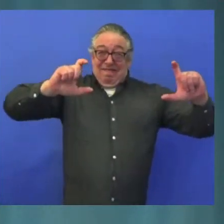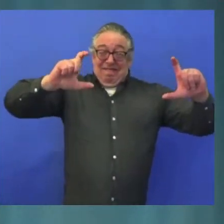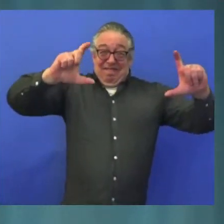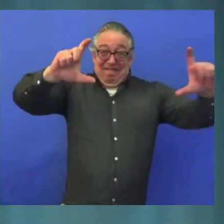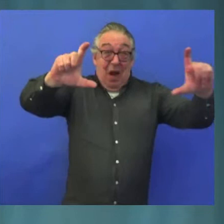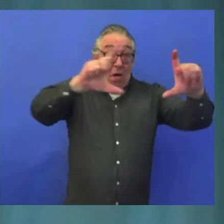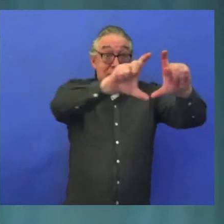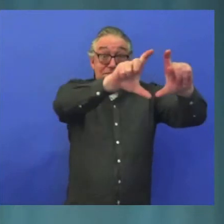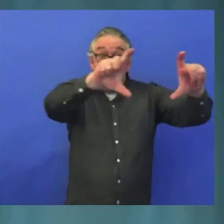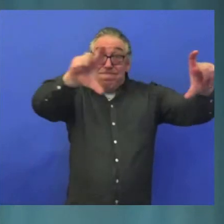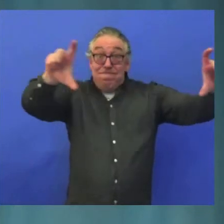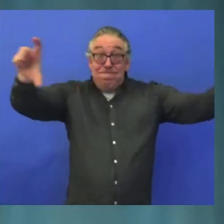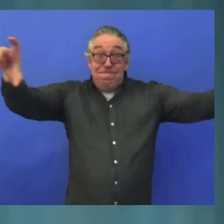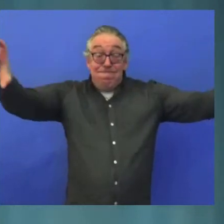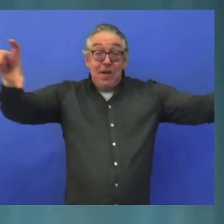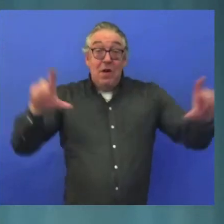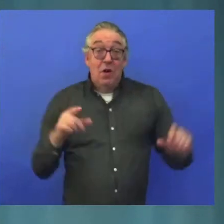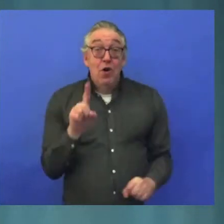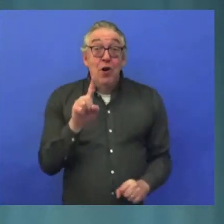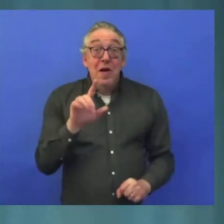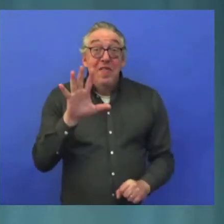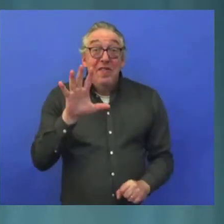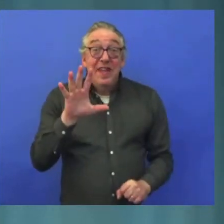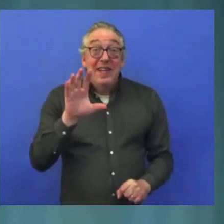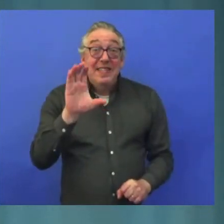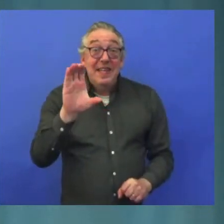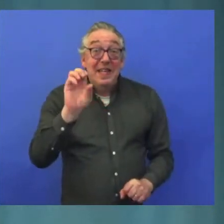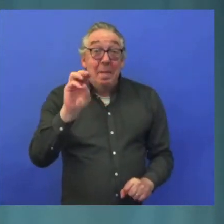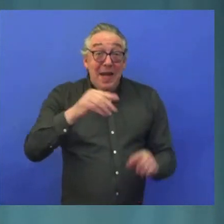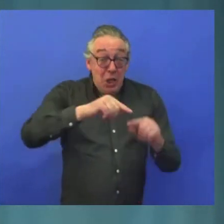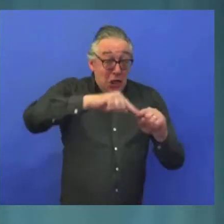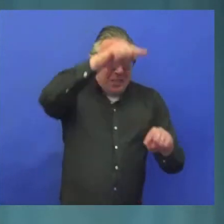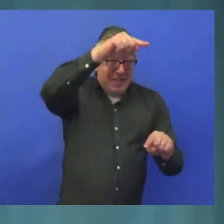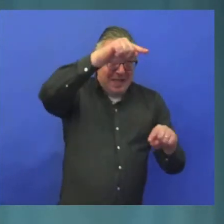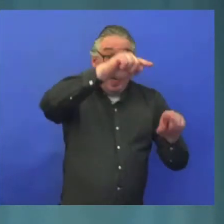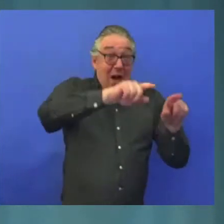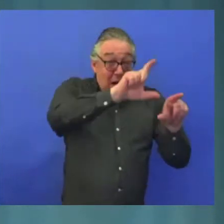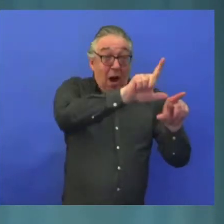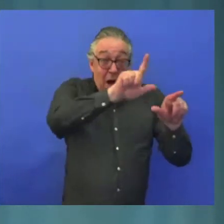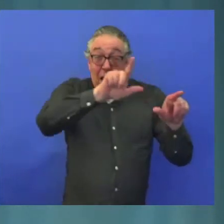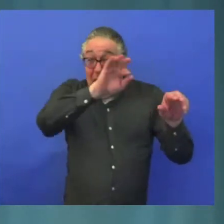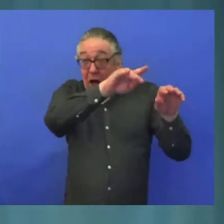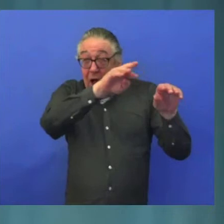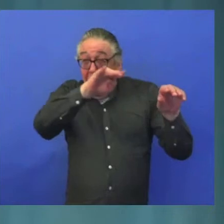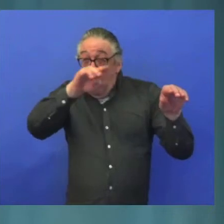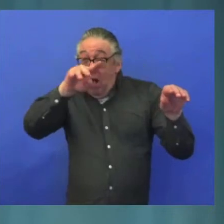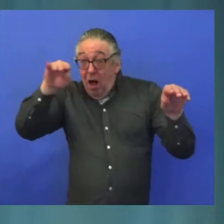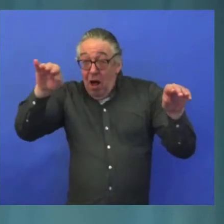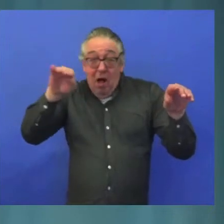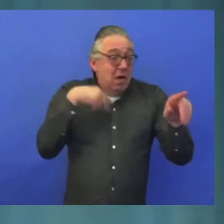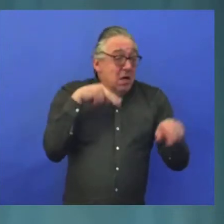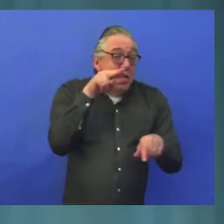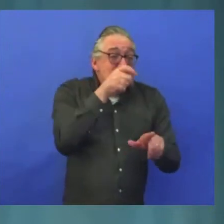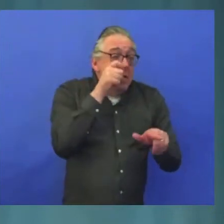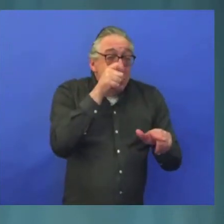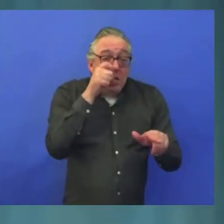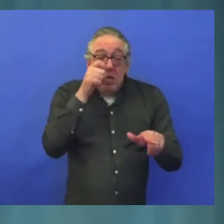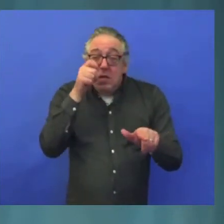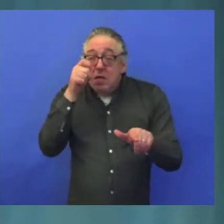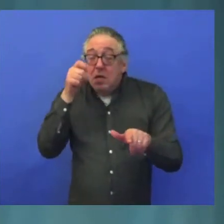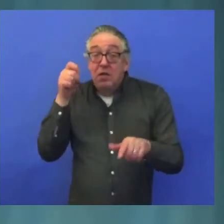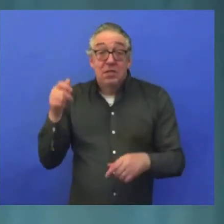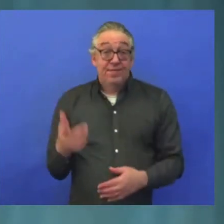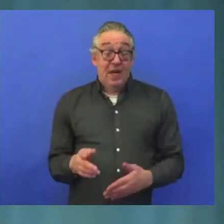I was able to read it. And that meant that I had maybe one word on the